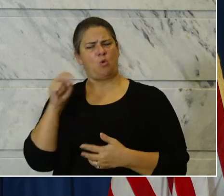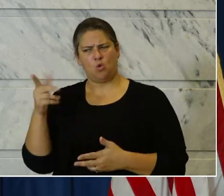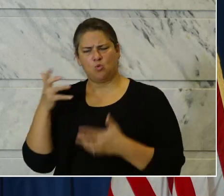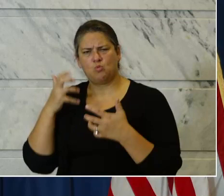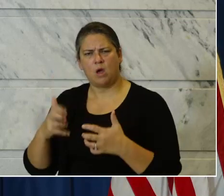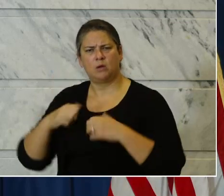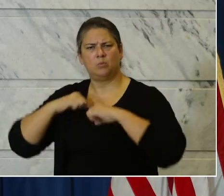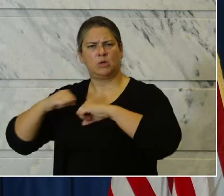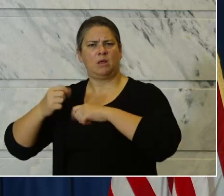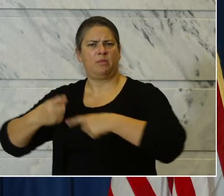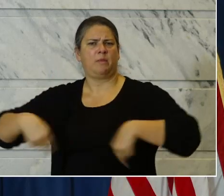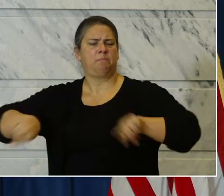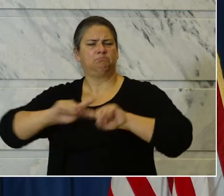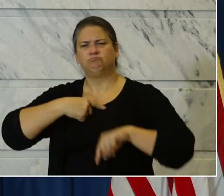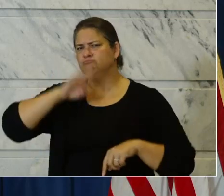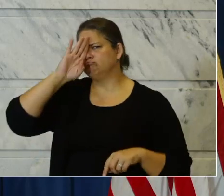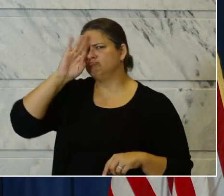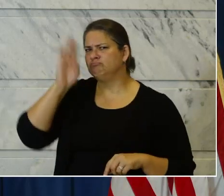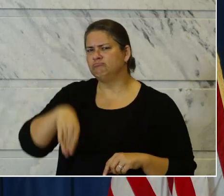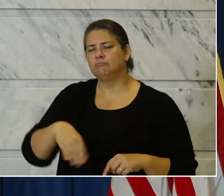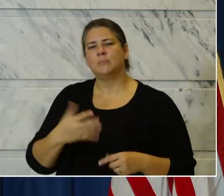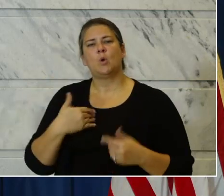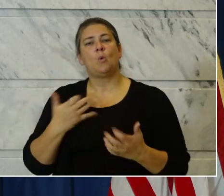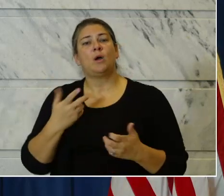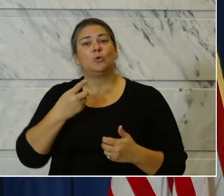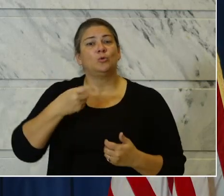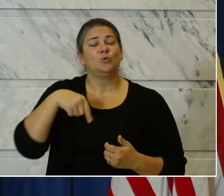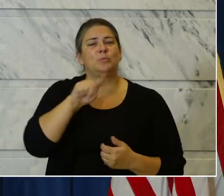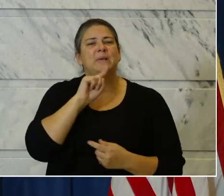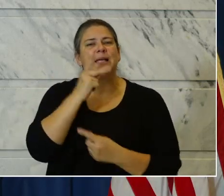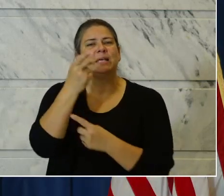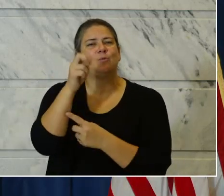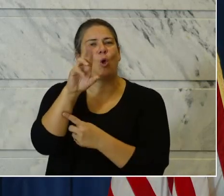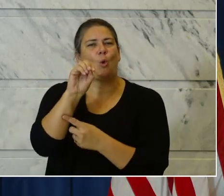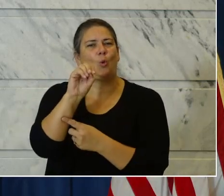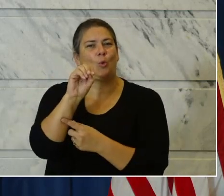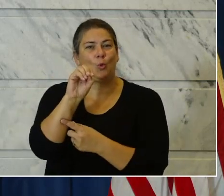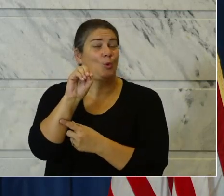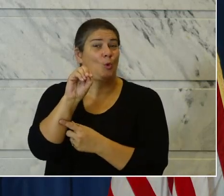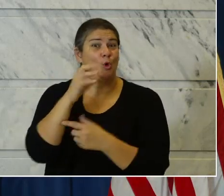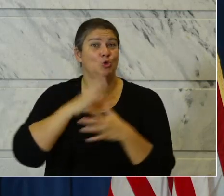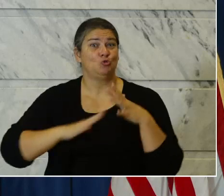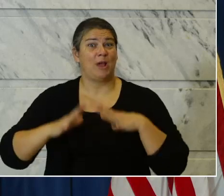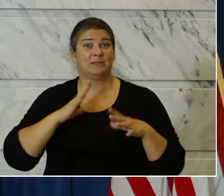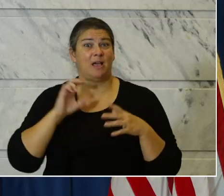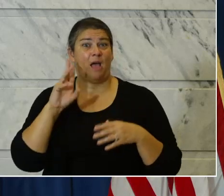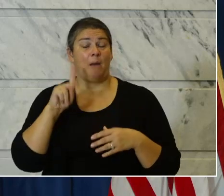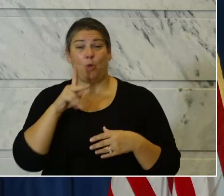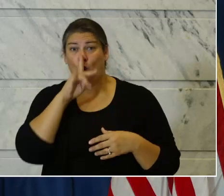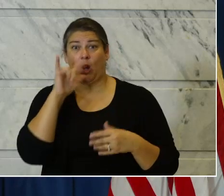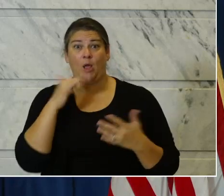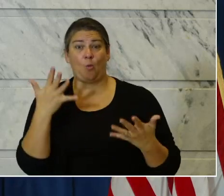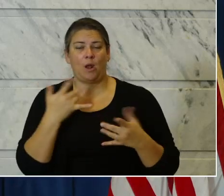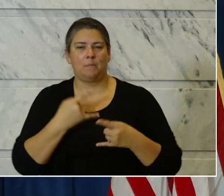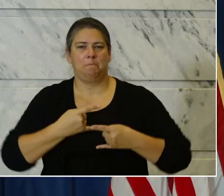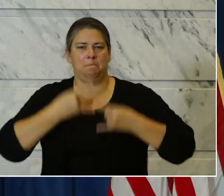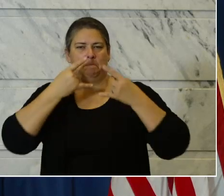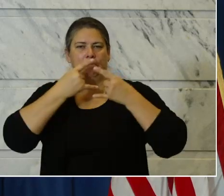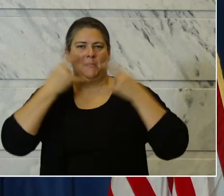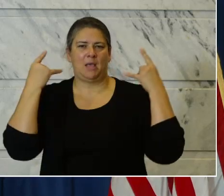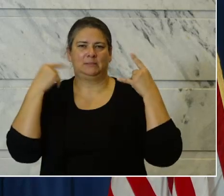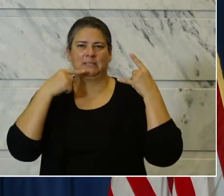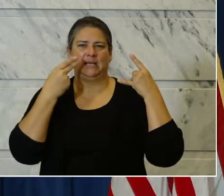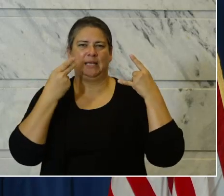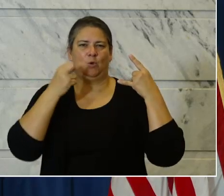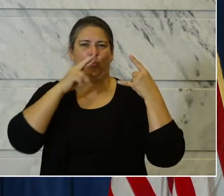a hero in their own life story. So be a hero, dress like one, wear a mask, and you'll help keep other people safe, and you'll keep